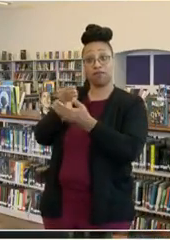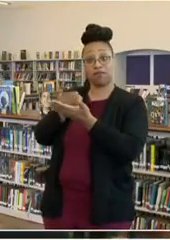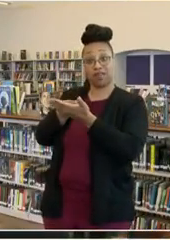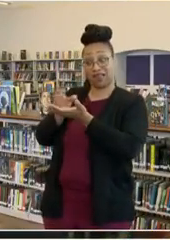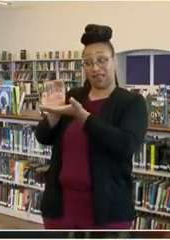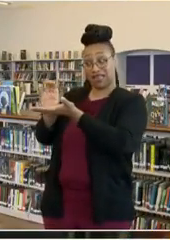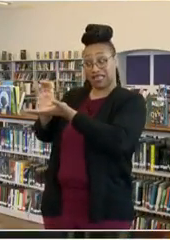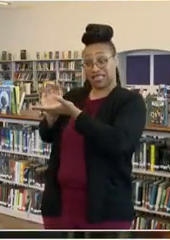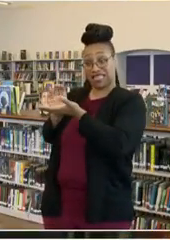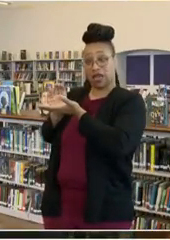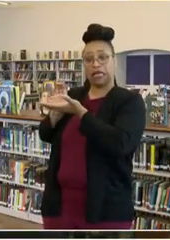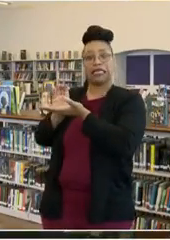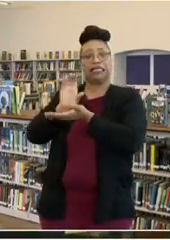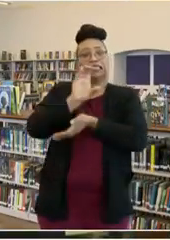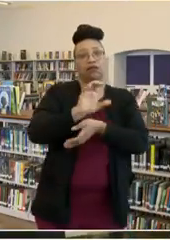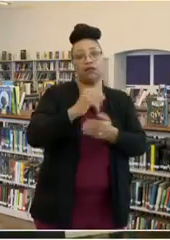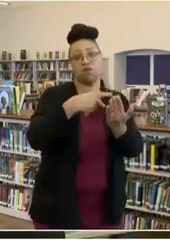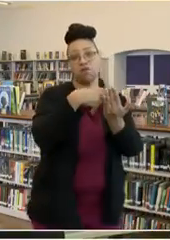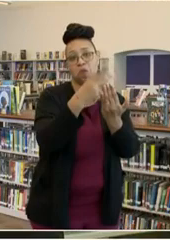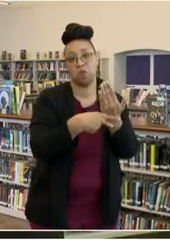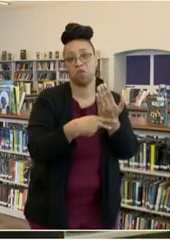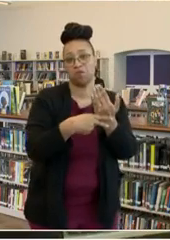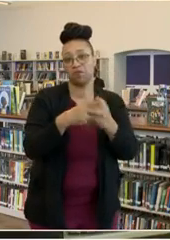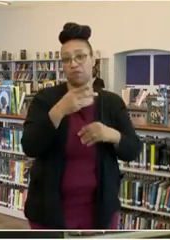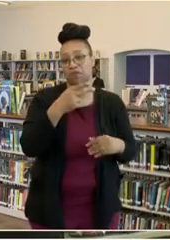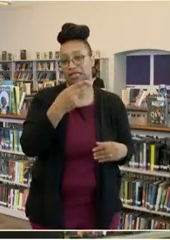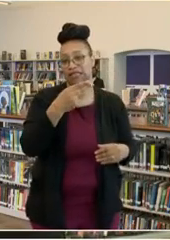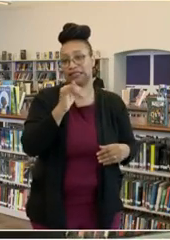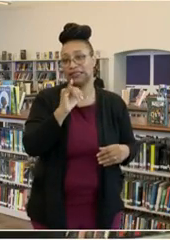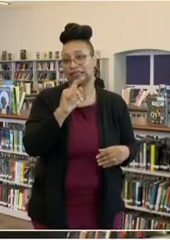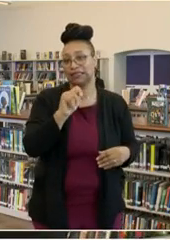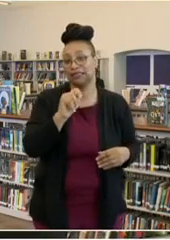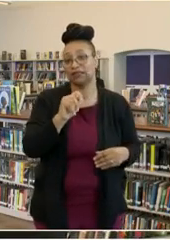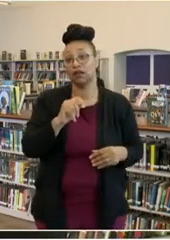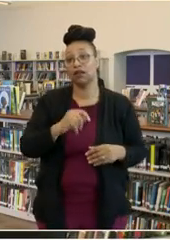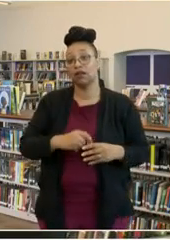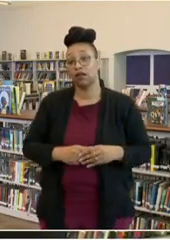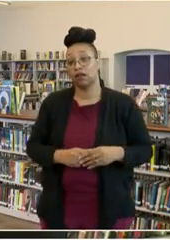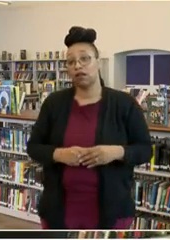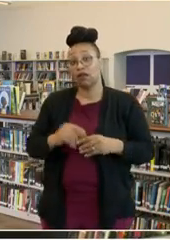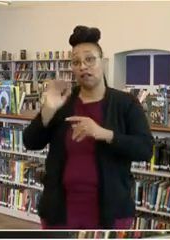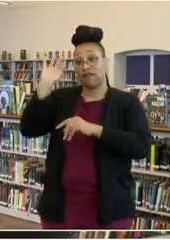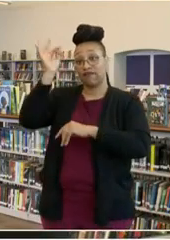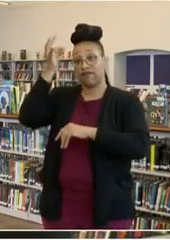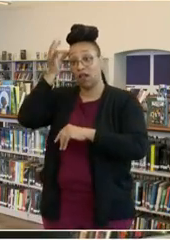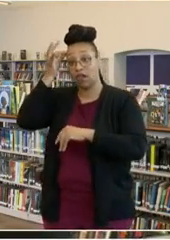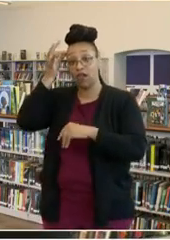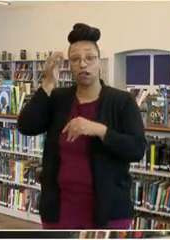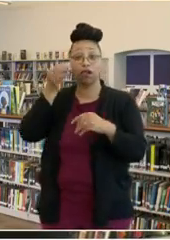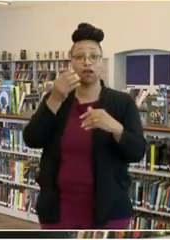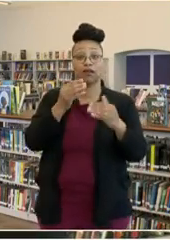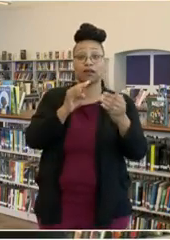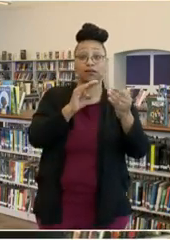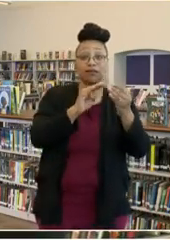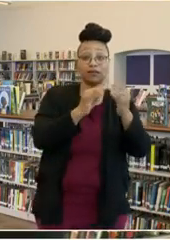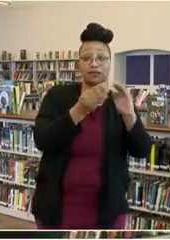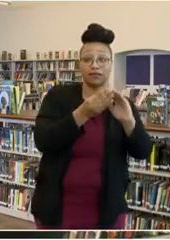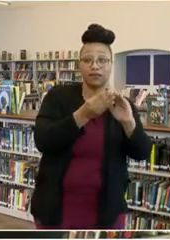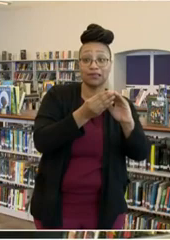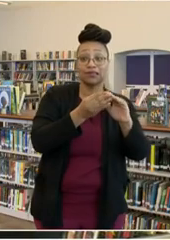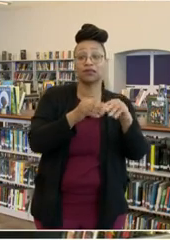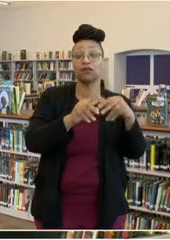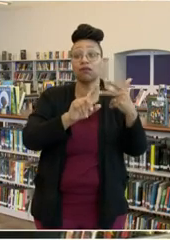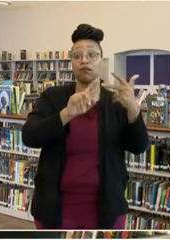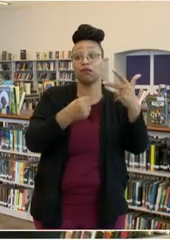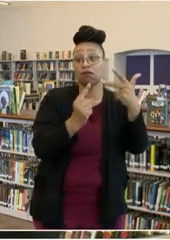the combination of federal funding into the city, also in alignment with ESSER dollars that are being